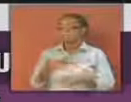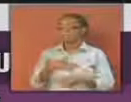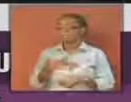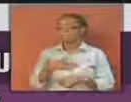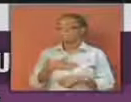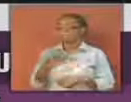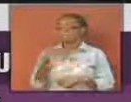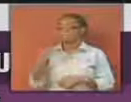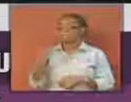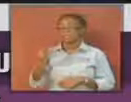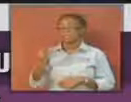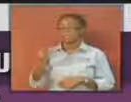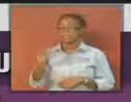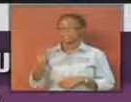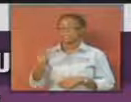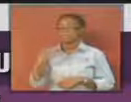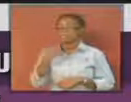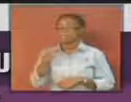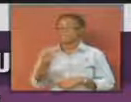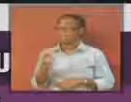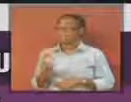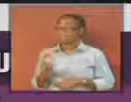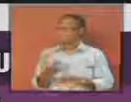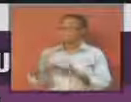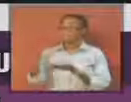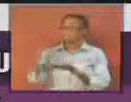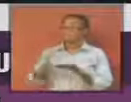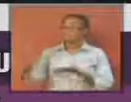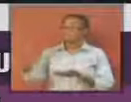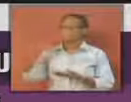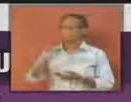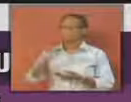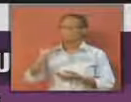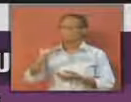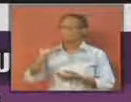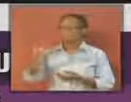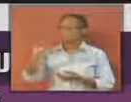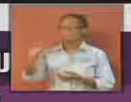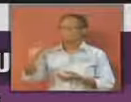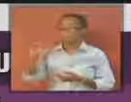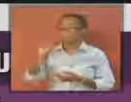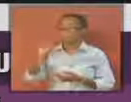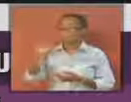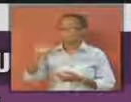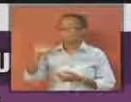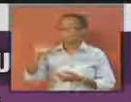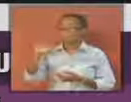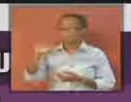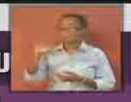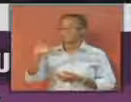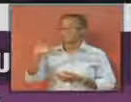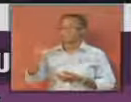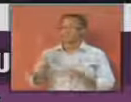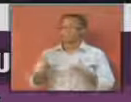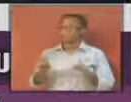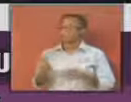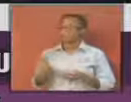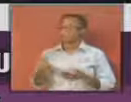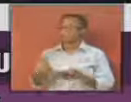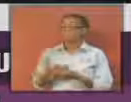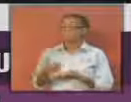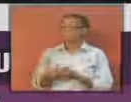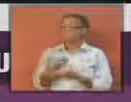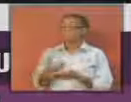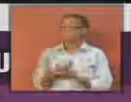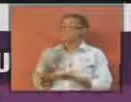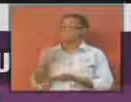another Chinese vaccine, Sinovac. Have you all done any research on this particular vaccine, and will it be considered to be administered to